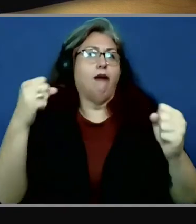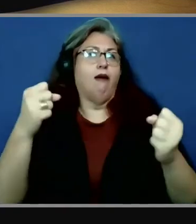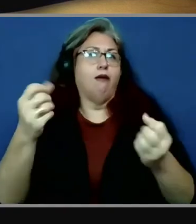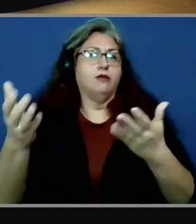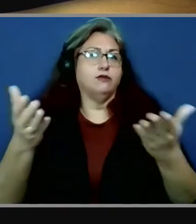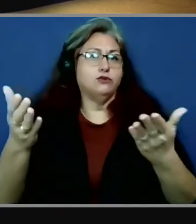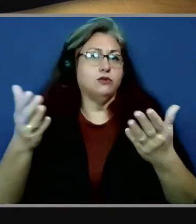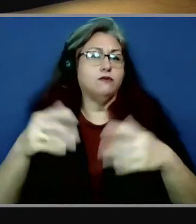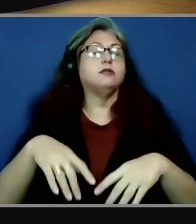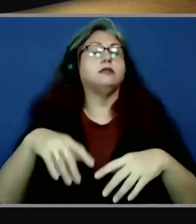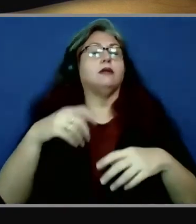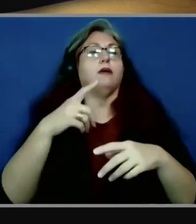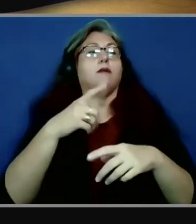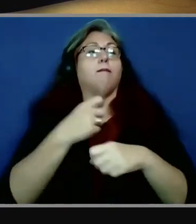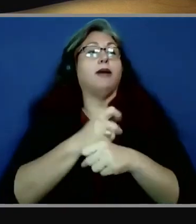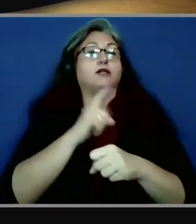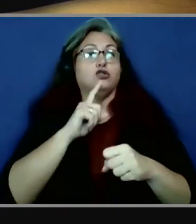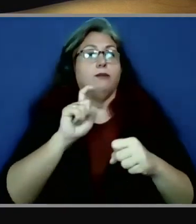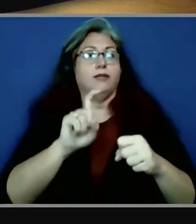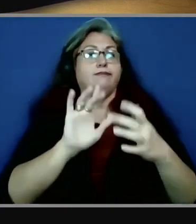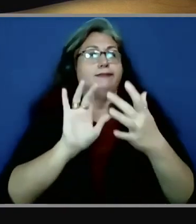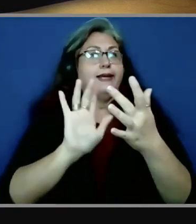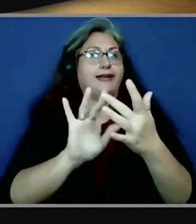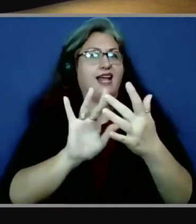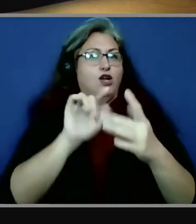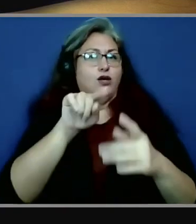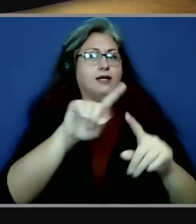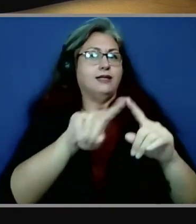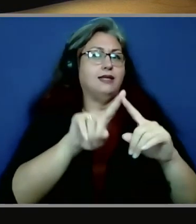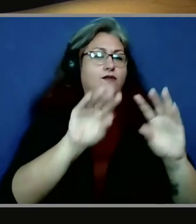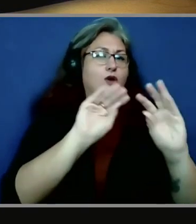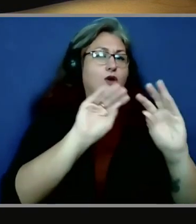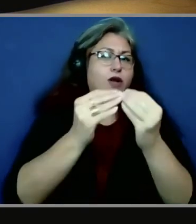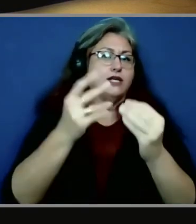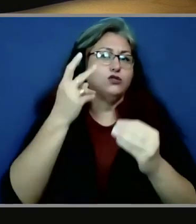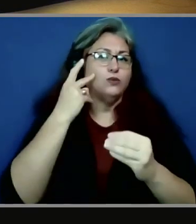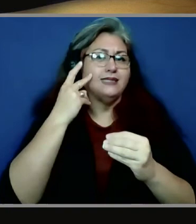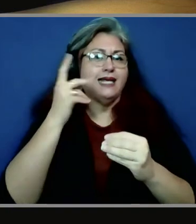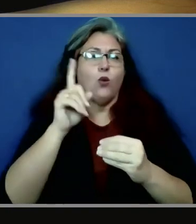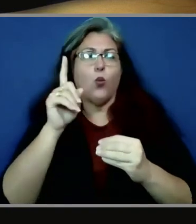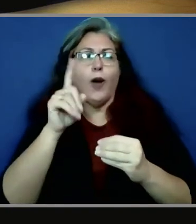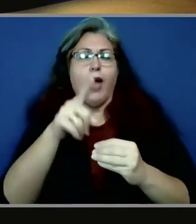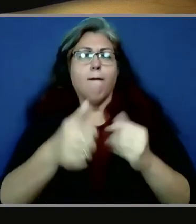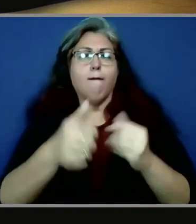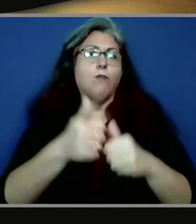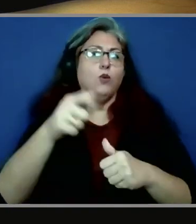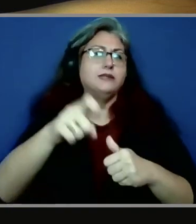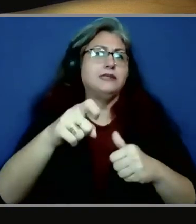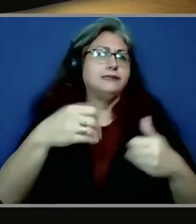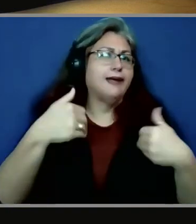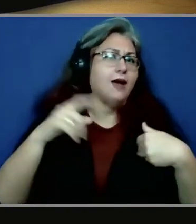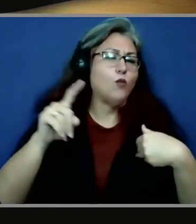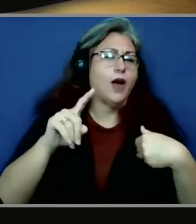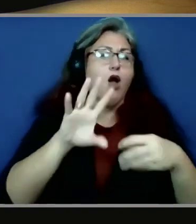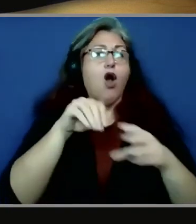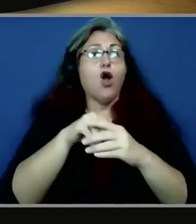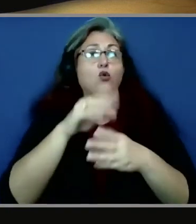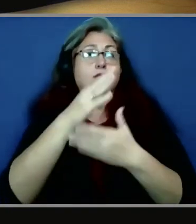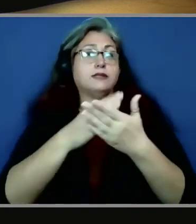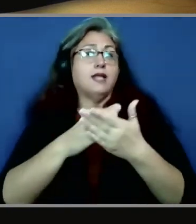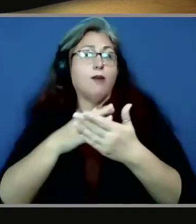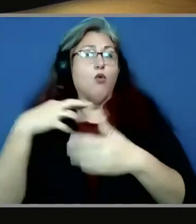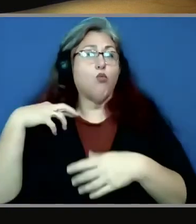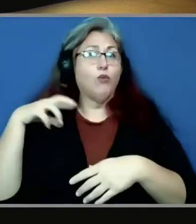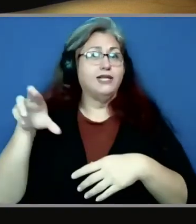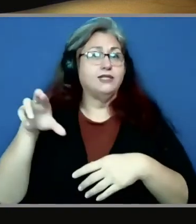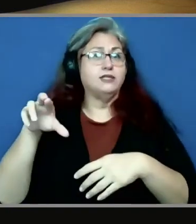sure we network with the mental health service organizations to see where the greatest needs are, and also include faith-based groups that can do a